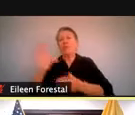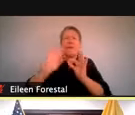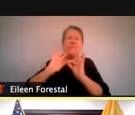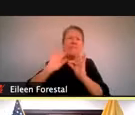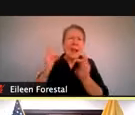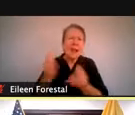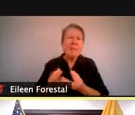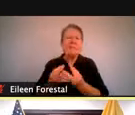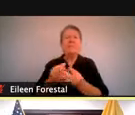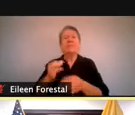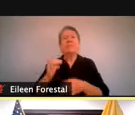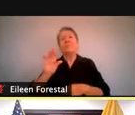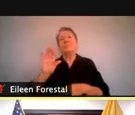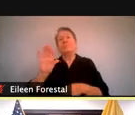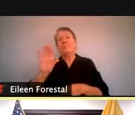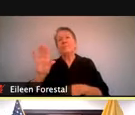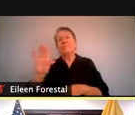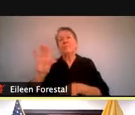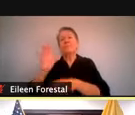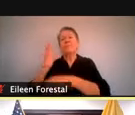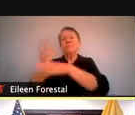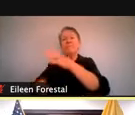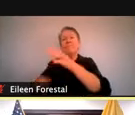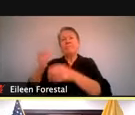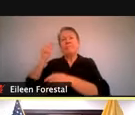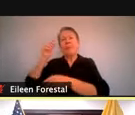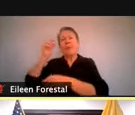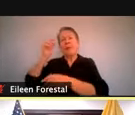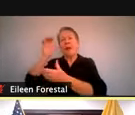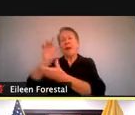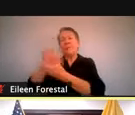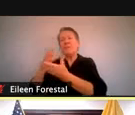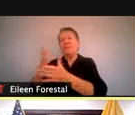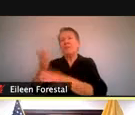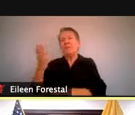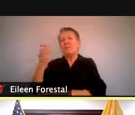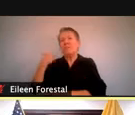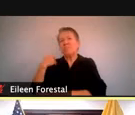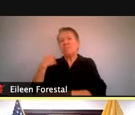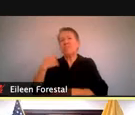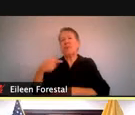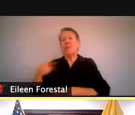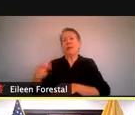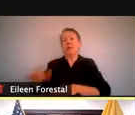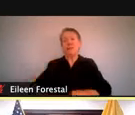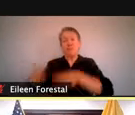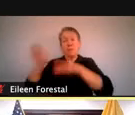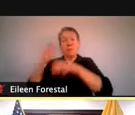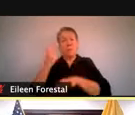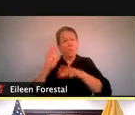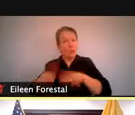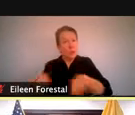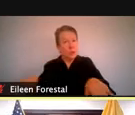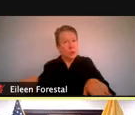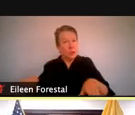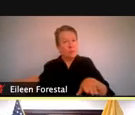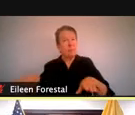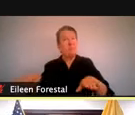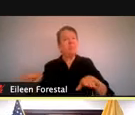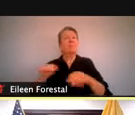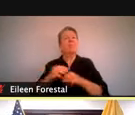way, in 2011, raised 2 children, Nicole, with whom I had the great honor of speaking, and her brother, James, who had their